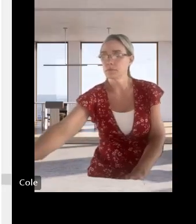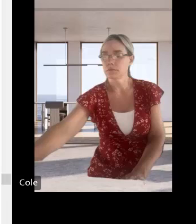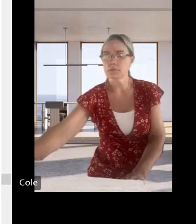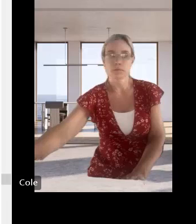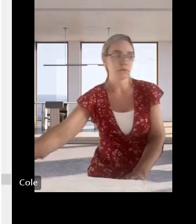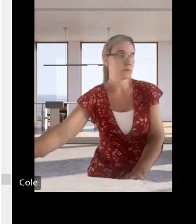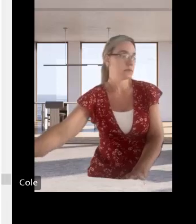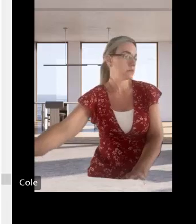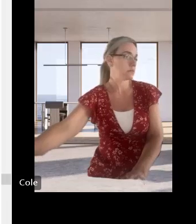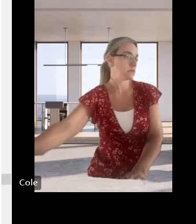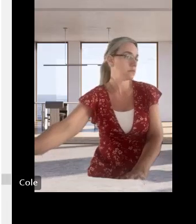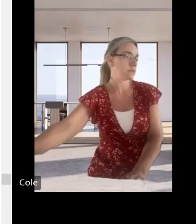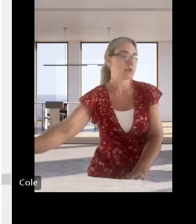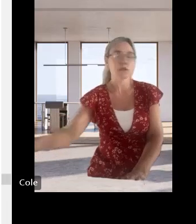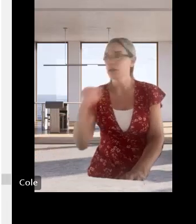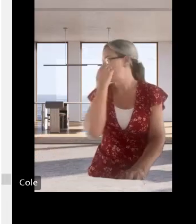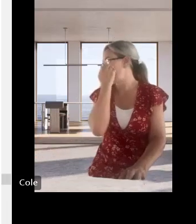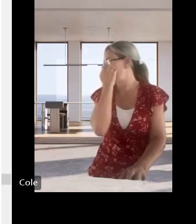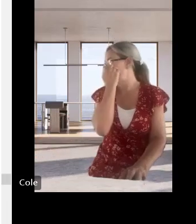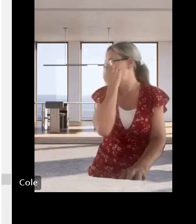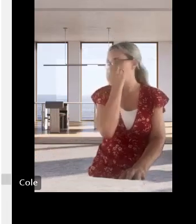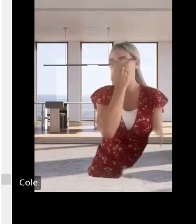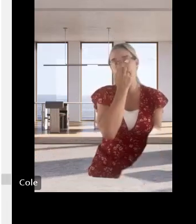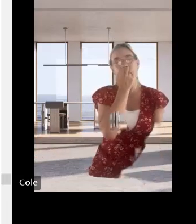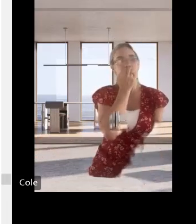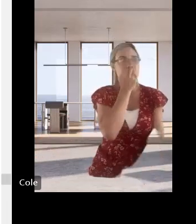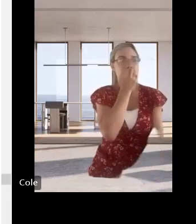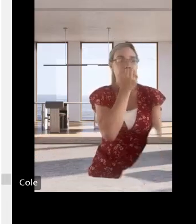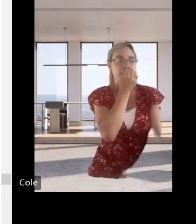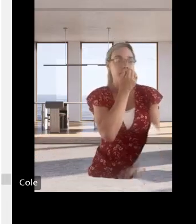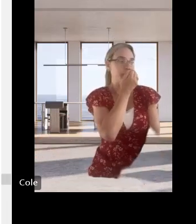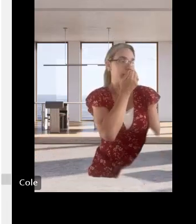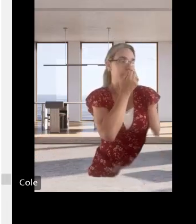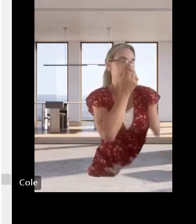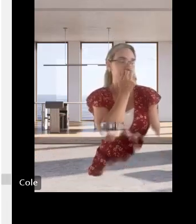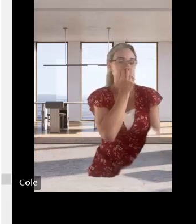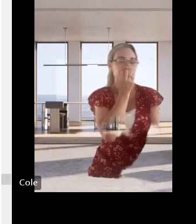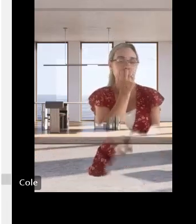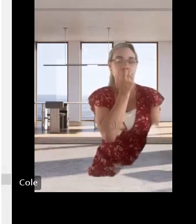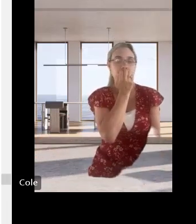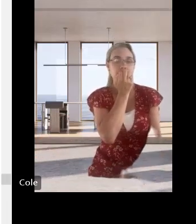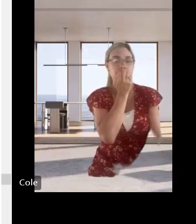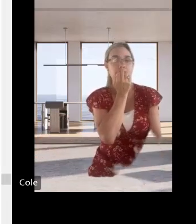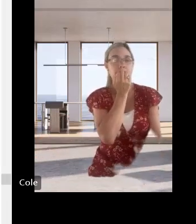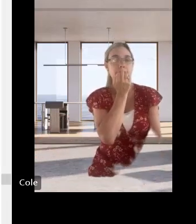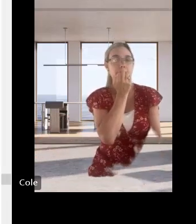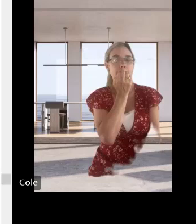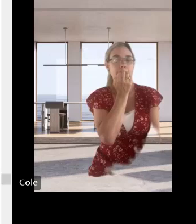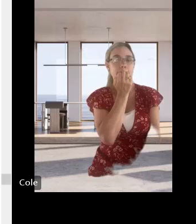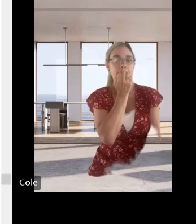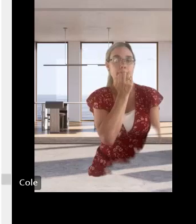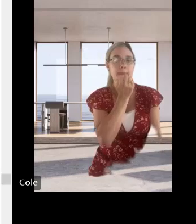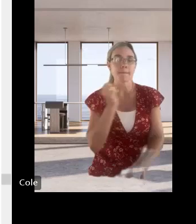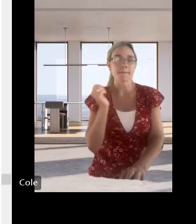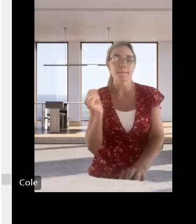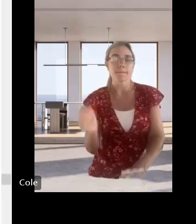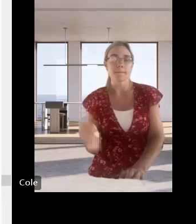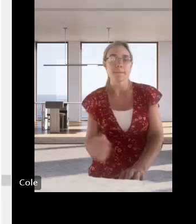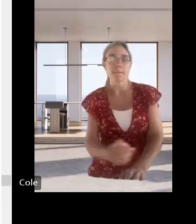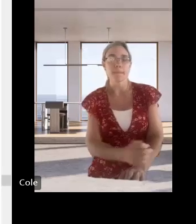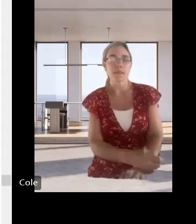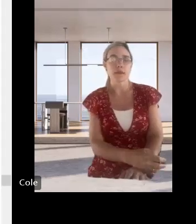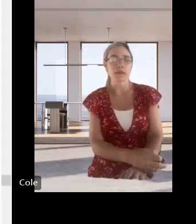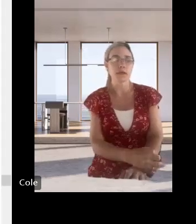an annual cost approximately $40,000 for supplies, including liners for containers, etc. Thank you.